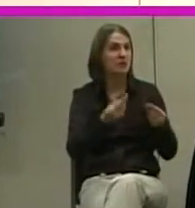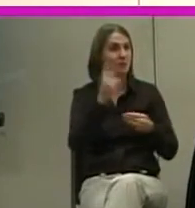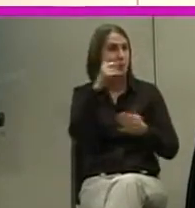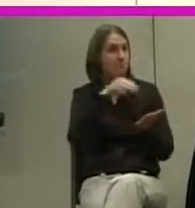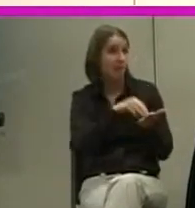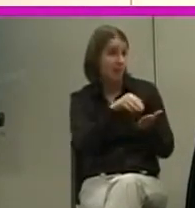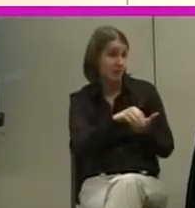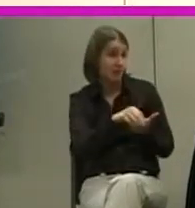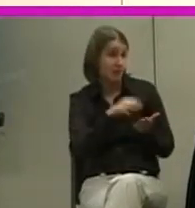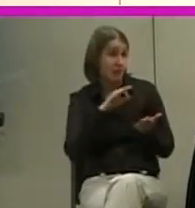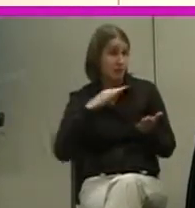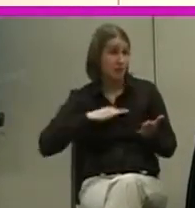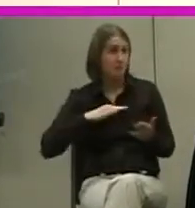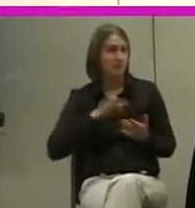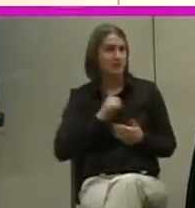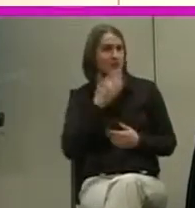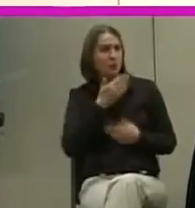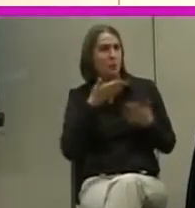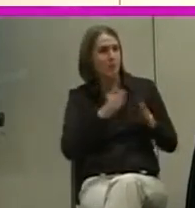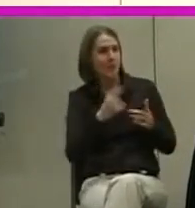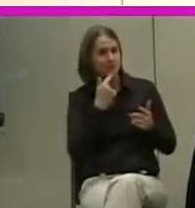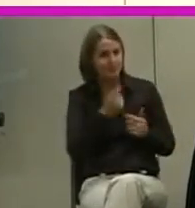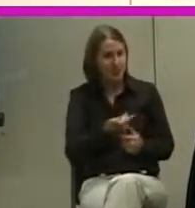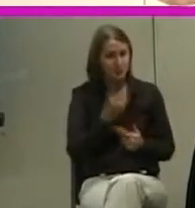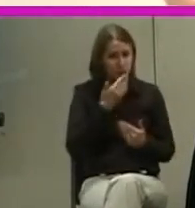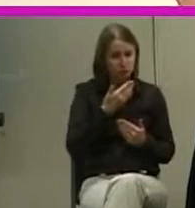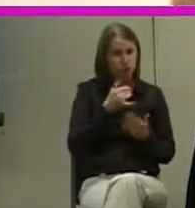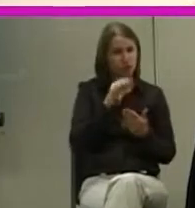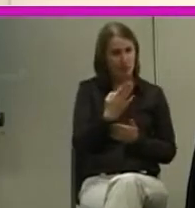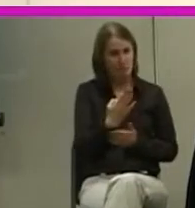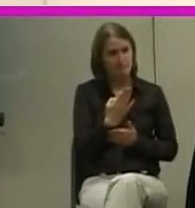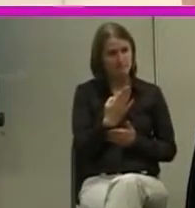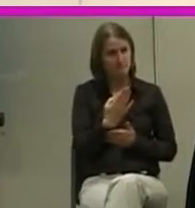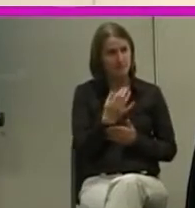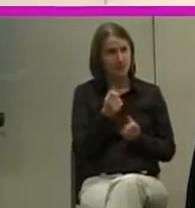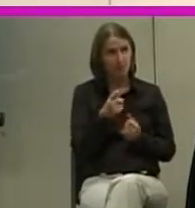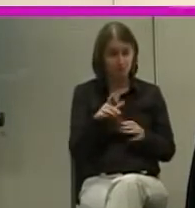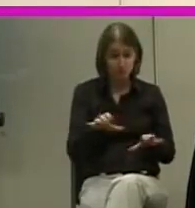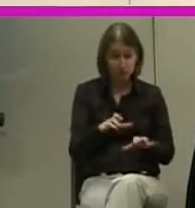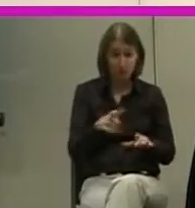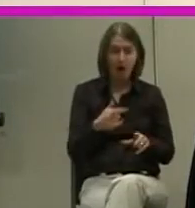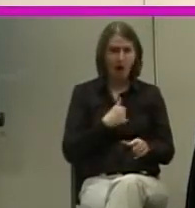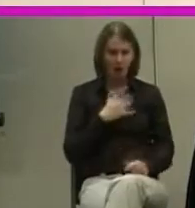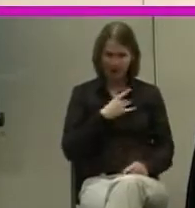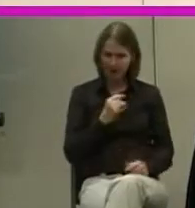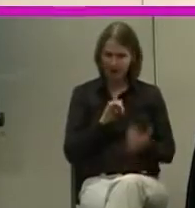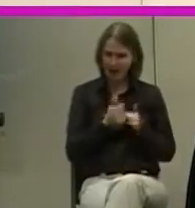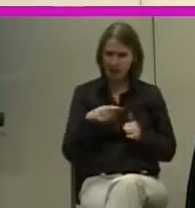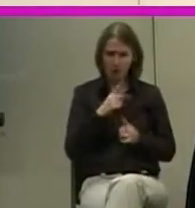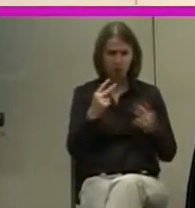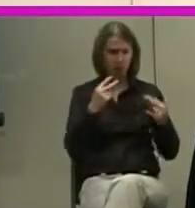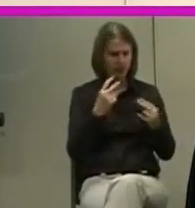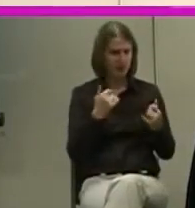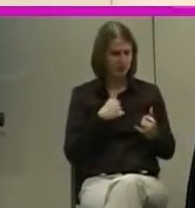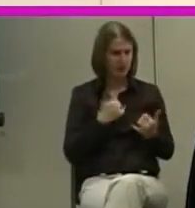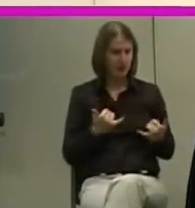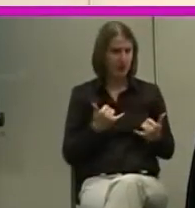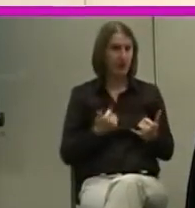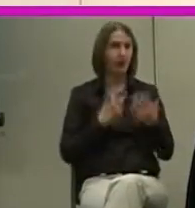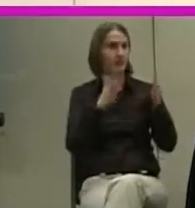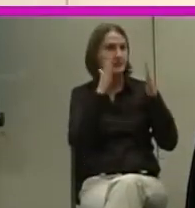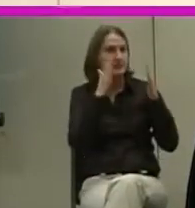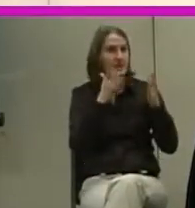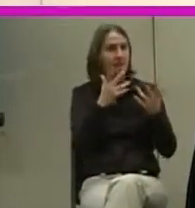my way of saying good job. And so every time they're doing the right thing, I'm giving points and I'm saying, I like the way you guys are looking at me right now. I like the way you guys are listening. I like the way you guys are